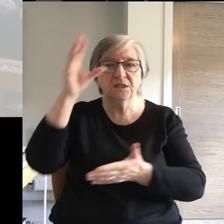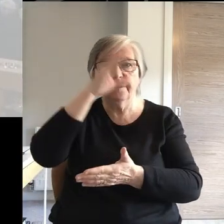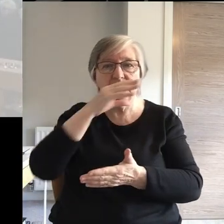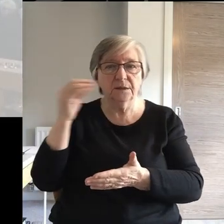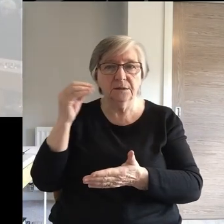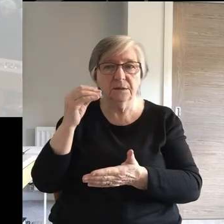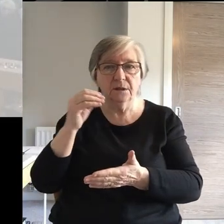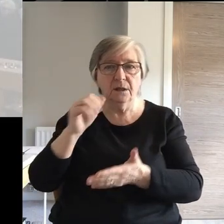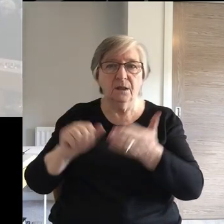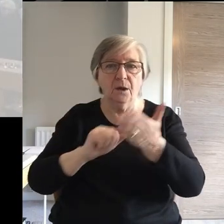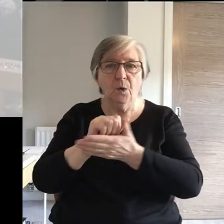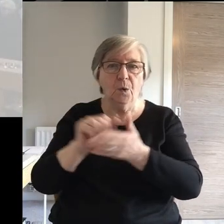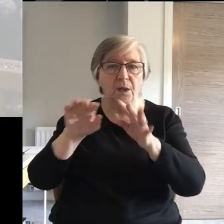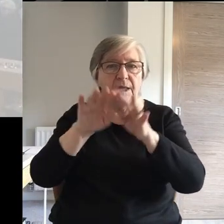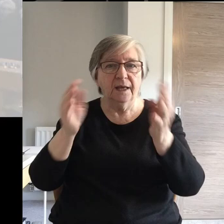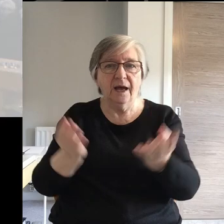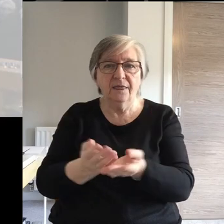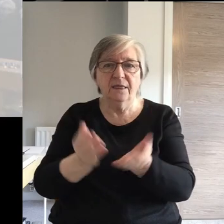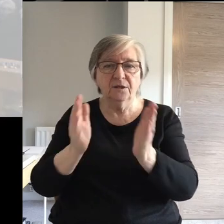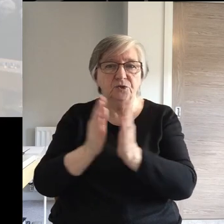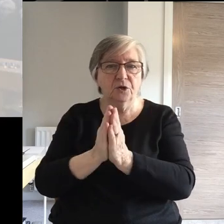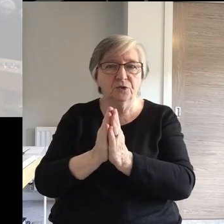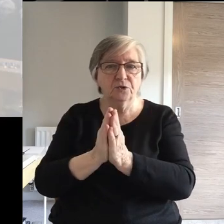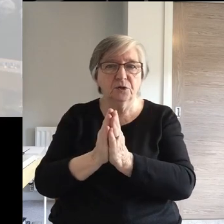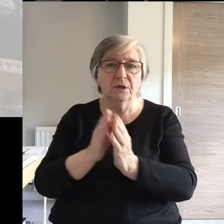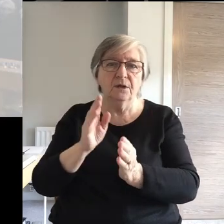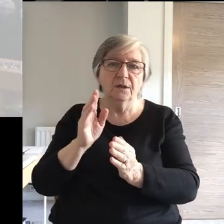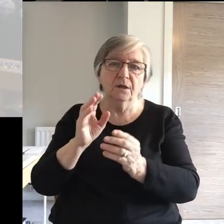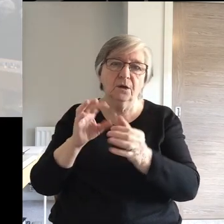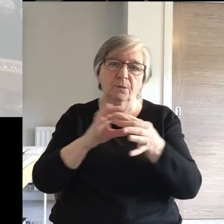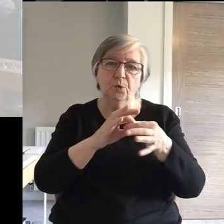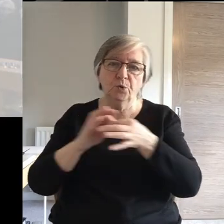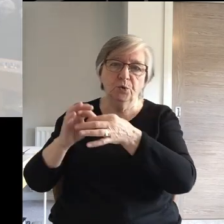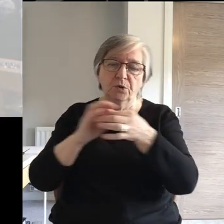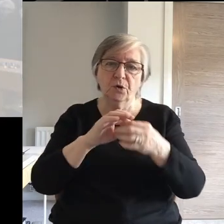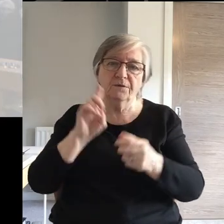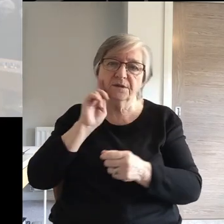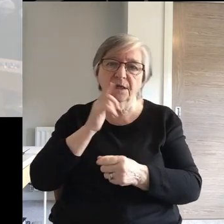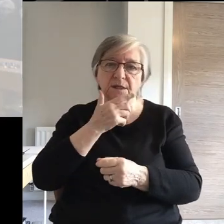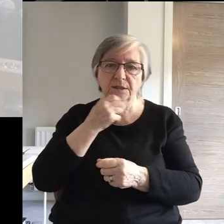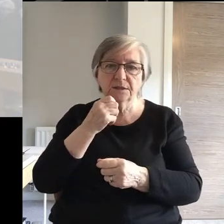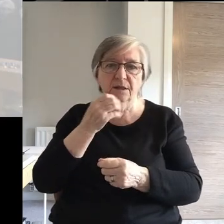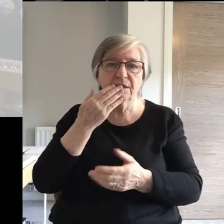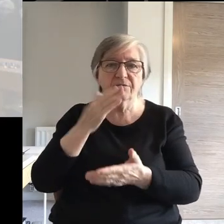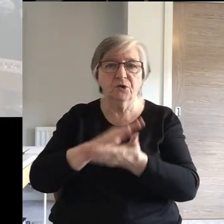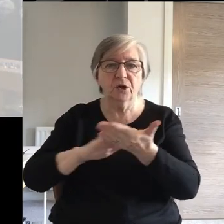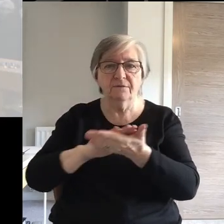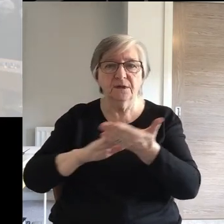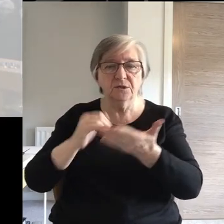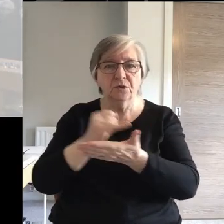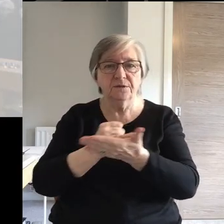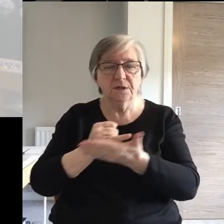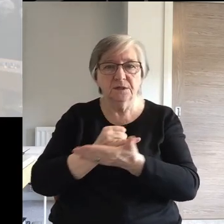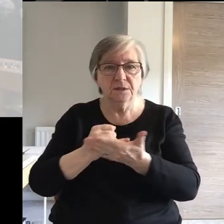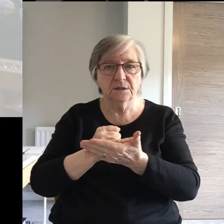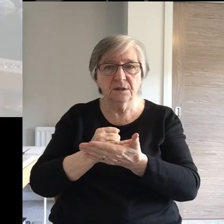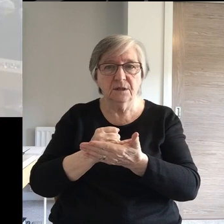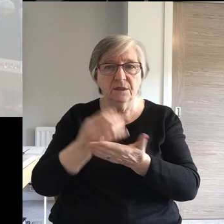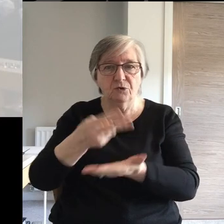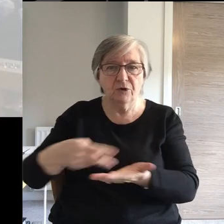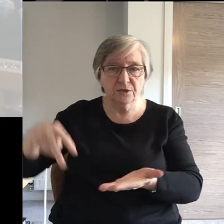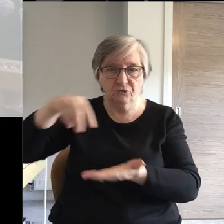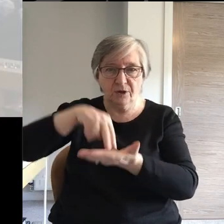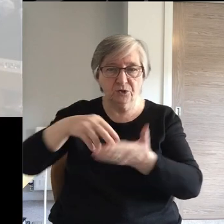in the Holy Spirit, the Holy Catholic Church, the communion of saints, the forgiveness of